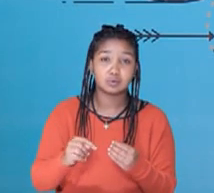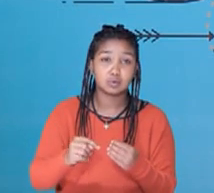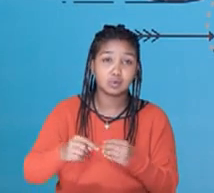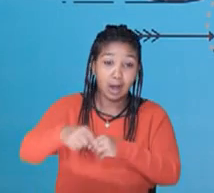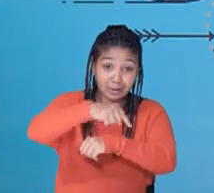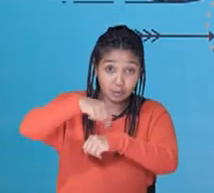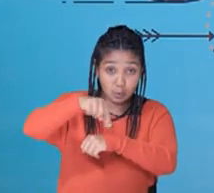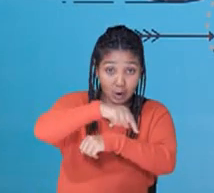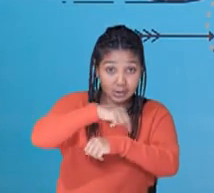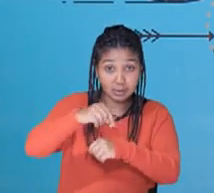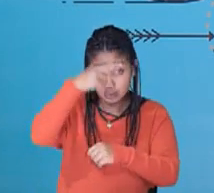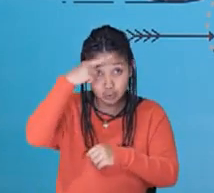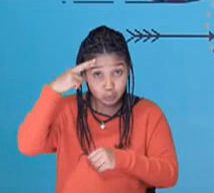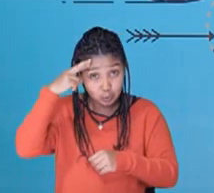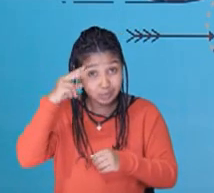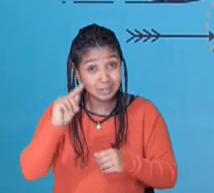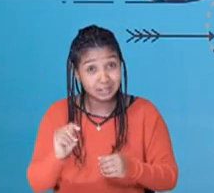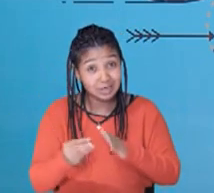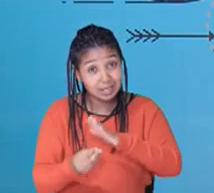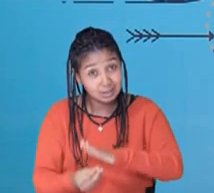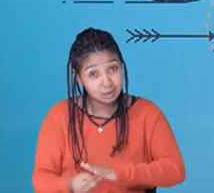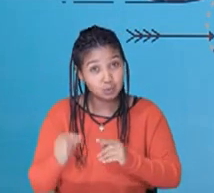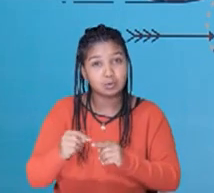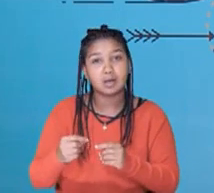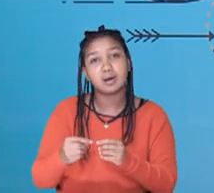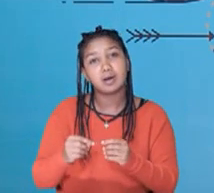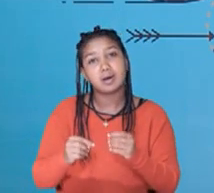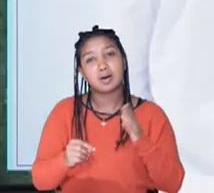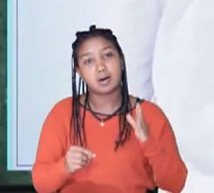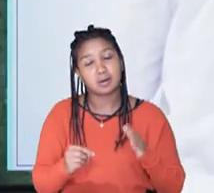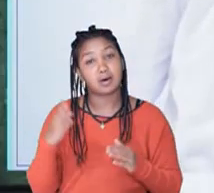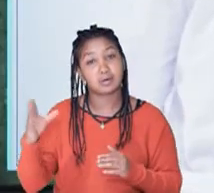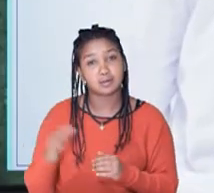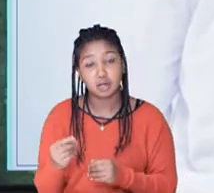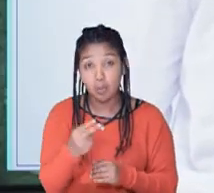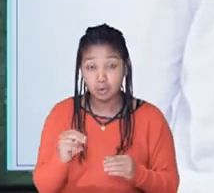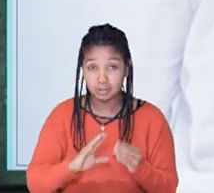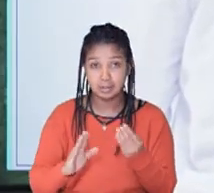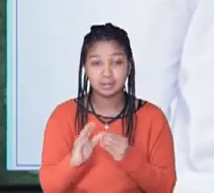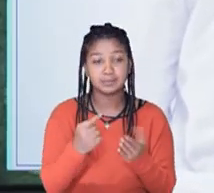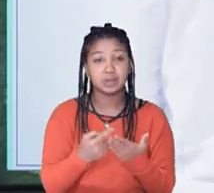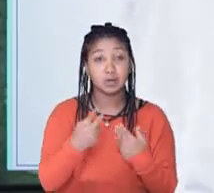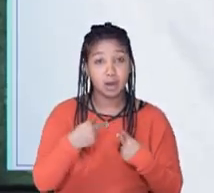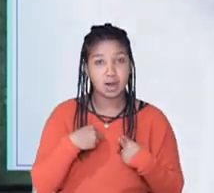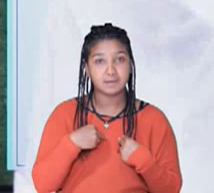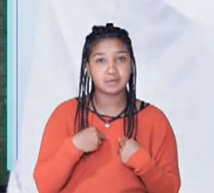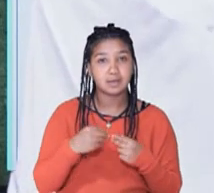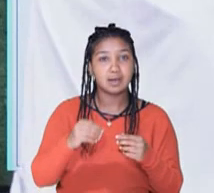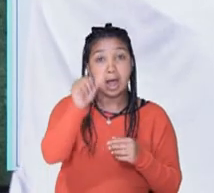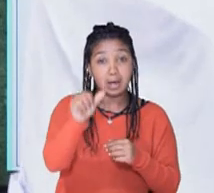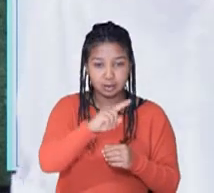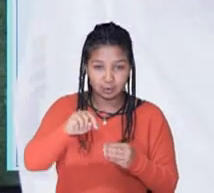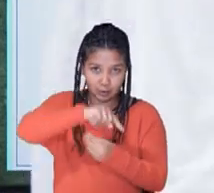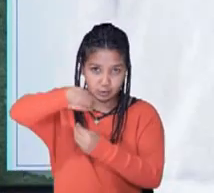counterclockwise or anti-clockwise due to the tension exerted to the right, to this direction. In both cases, here we have the axis